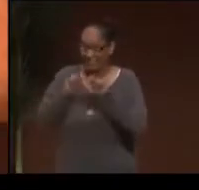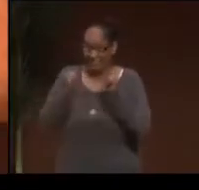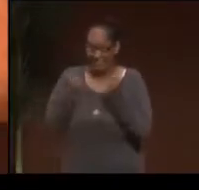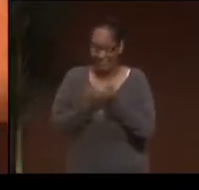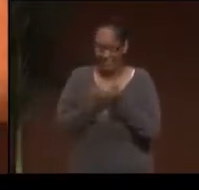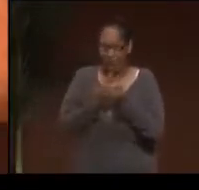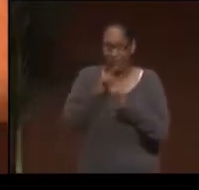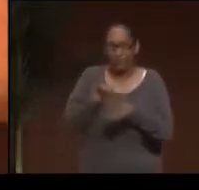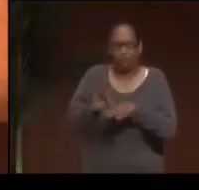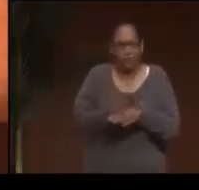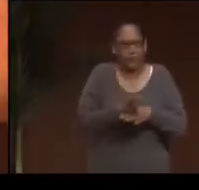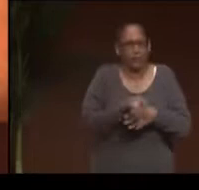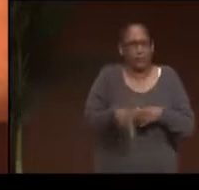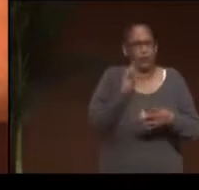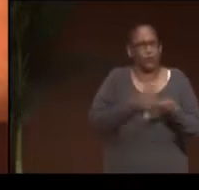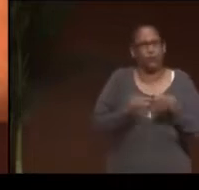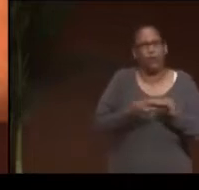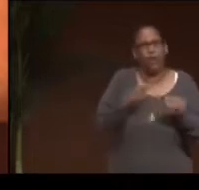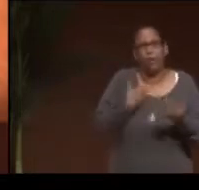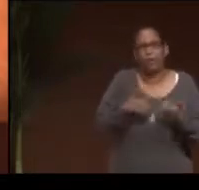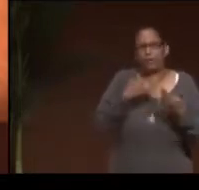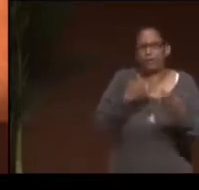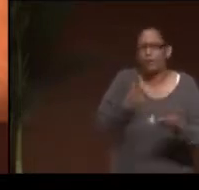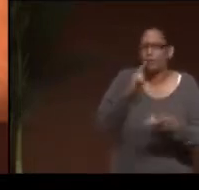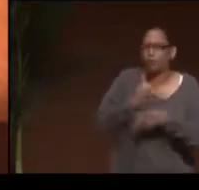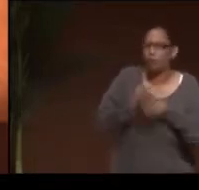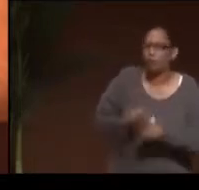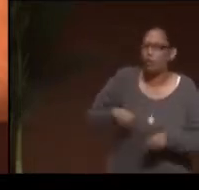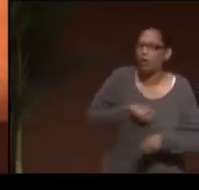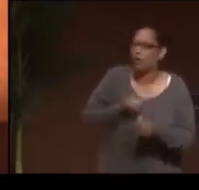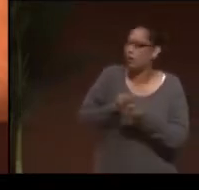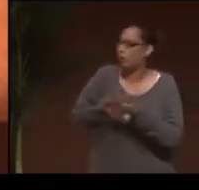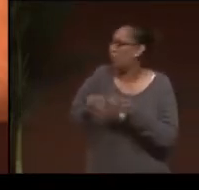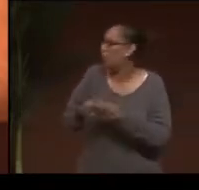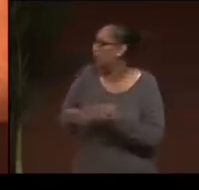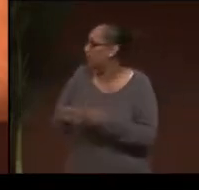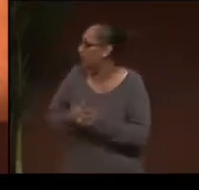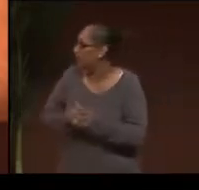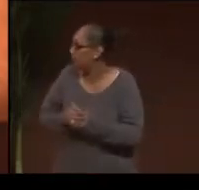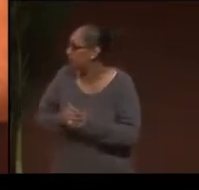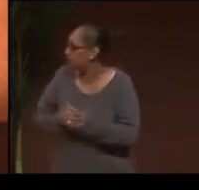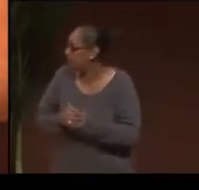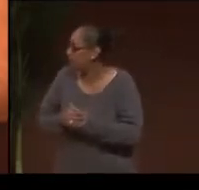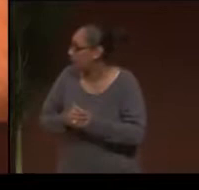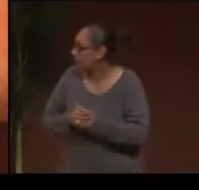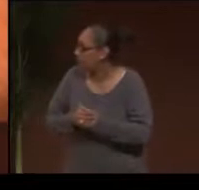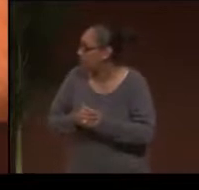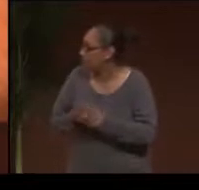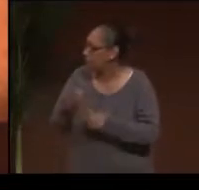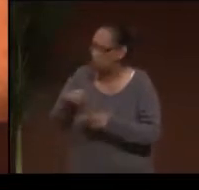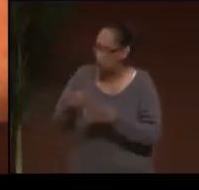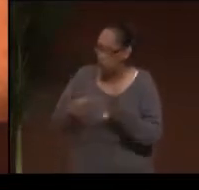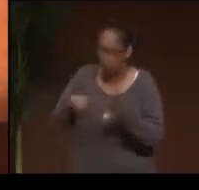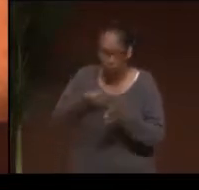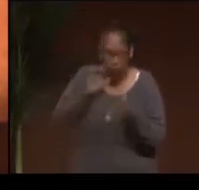like facilitators of your story, and I want to thank you for trusting us with that story. So here's what you can expect this morning. What we're going to